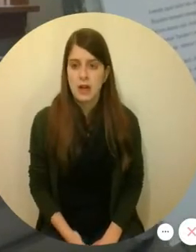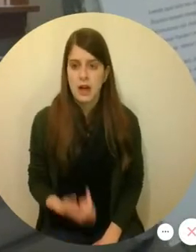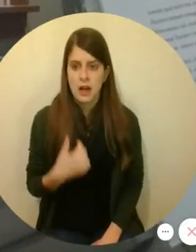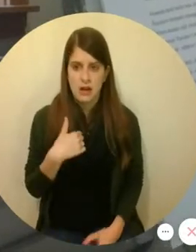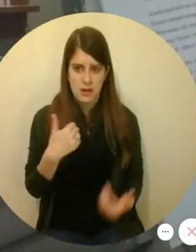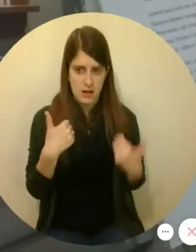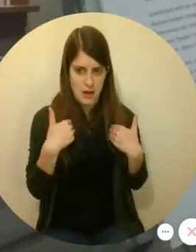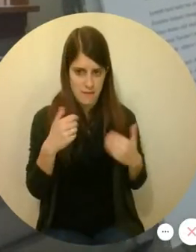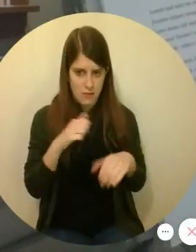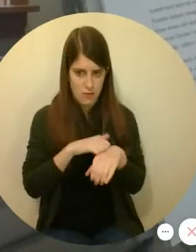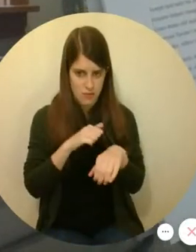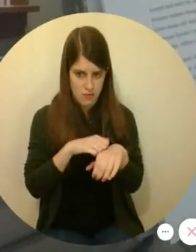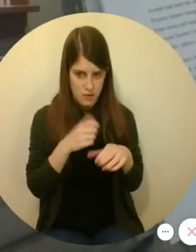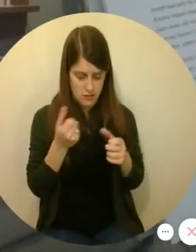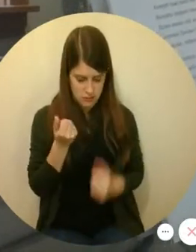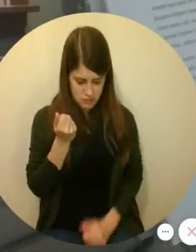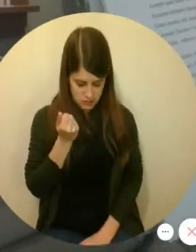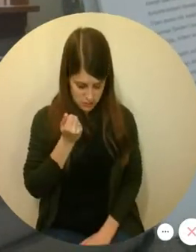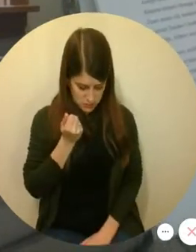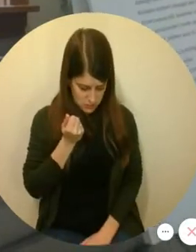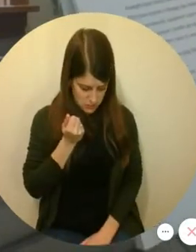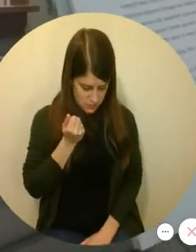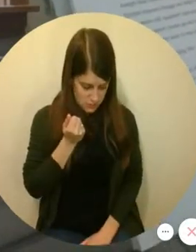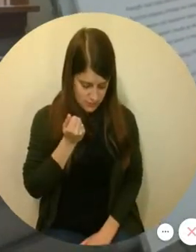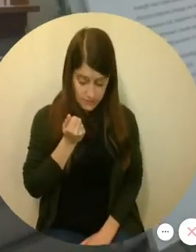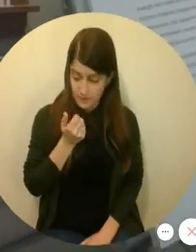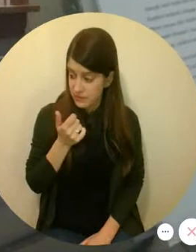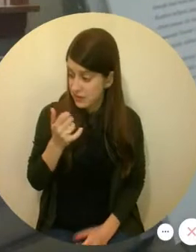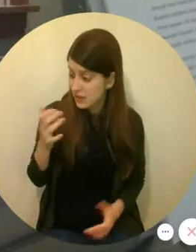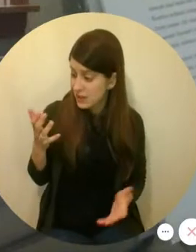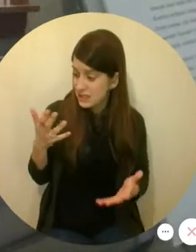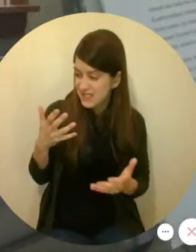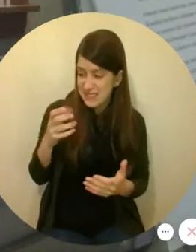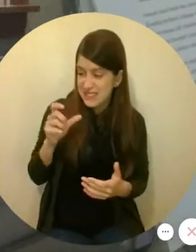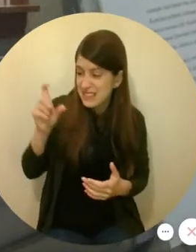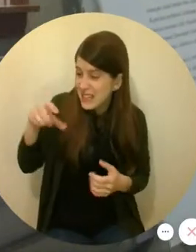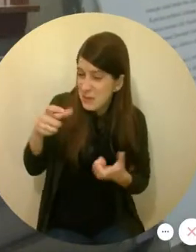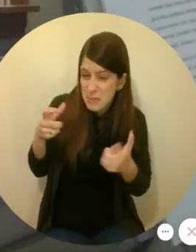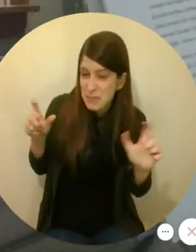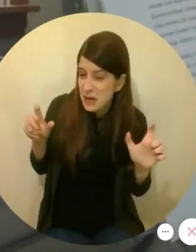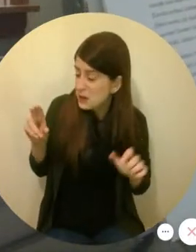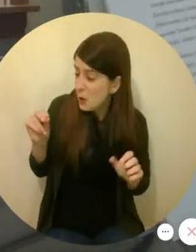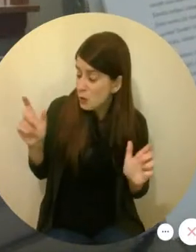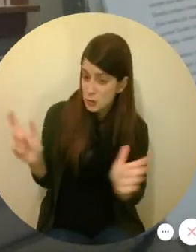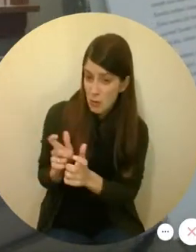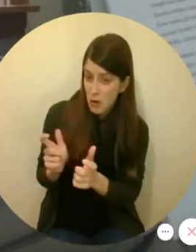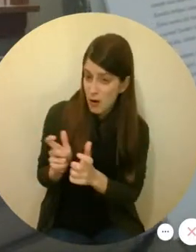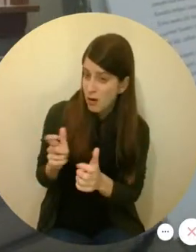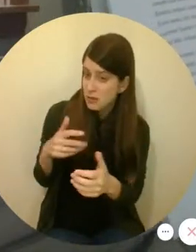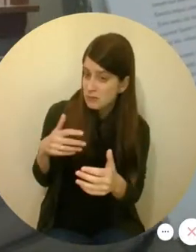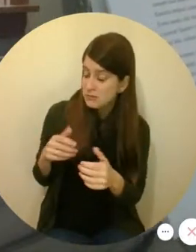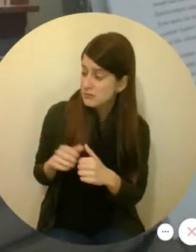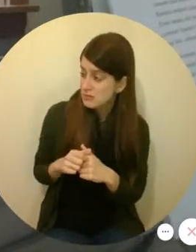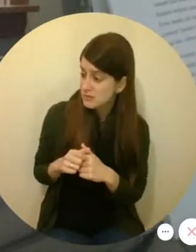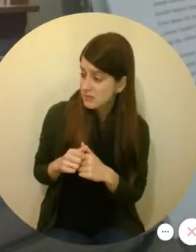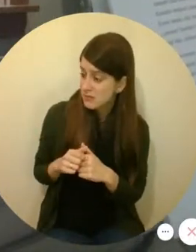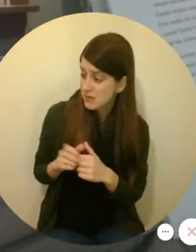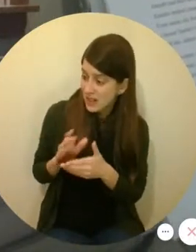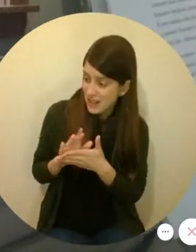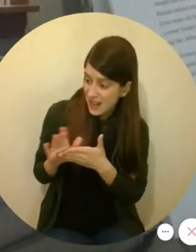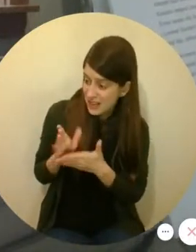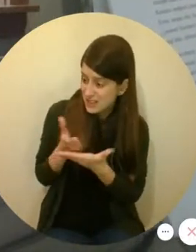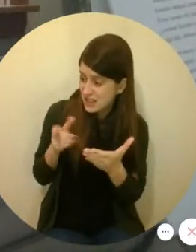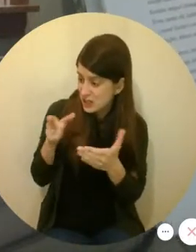hand, silent. Even small things count, Miss Albert said gently. But I couldn't think